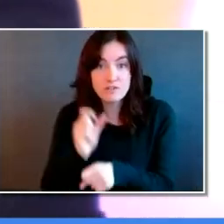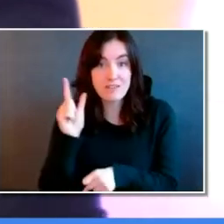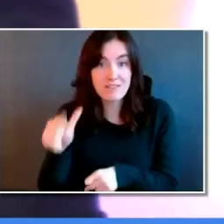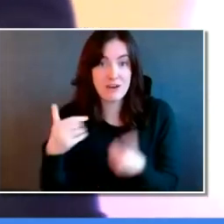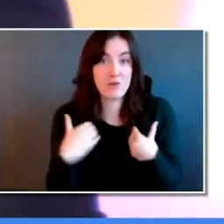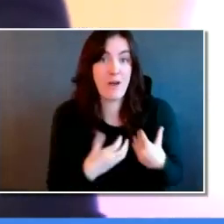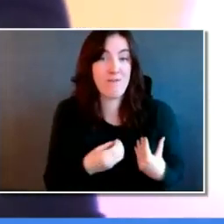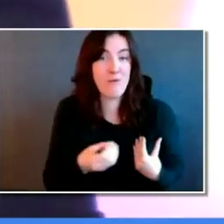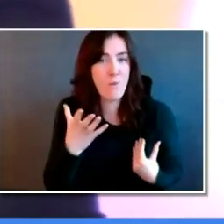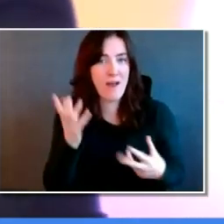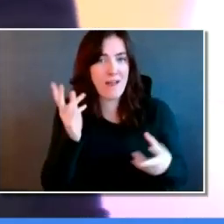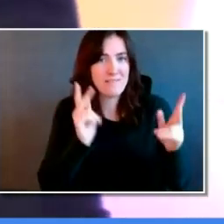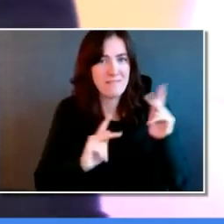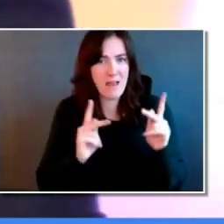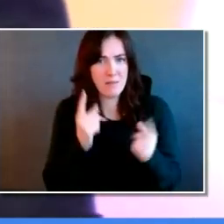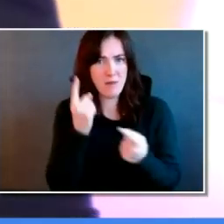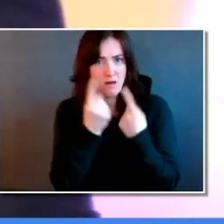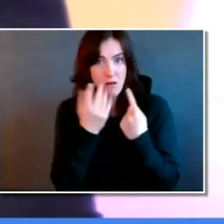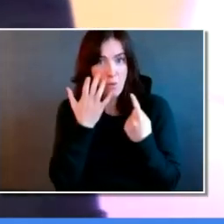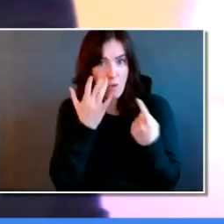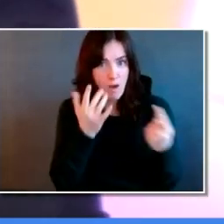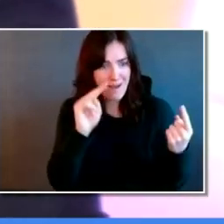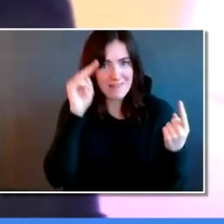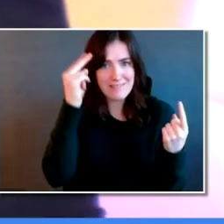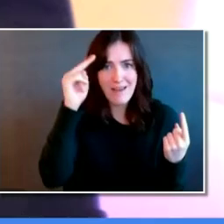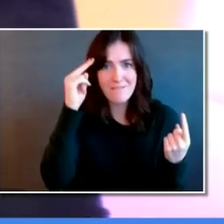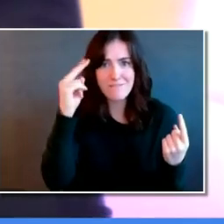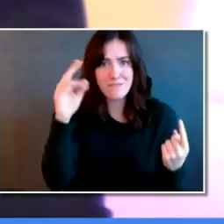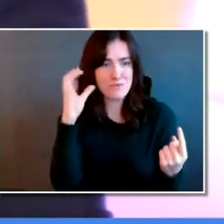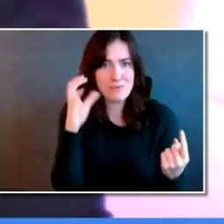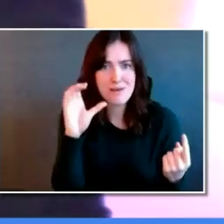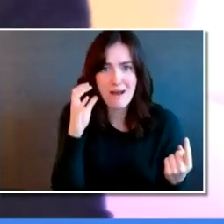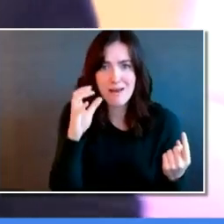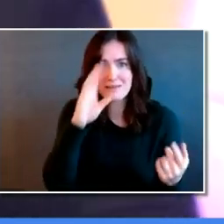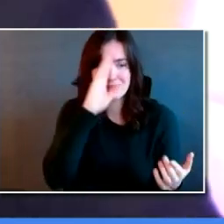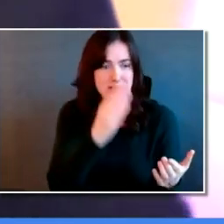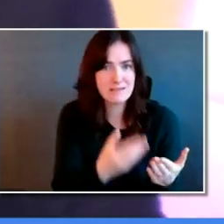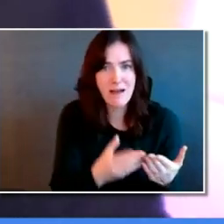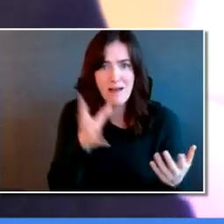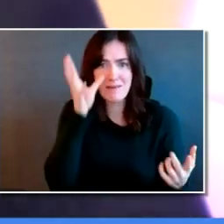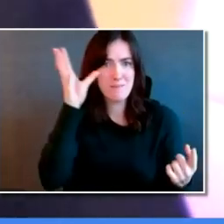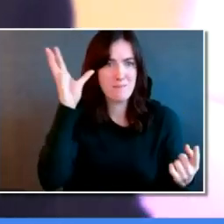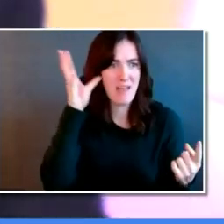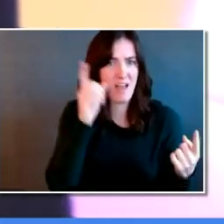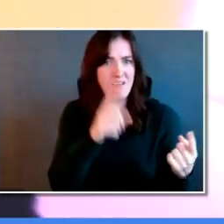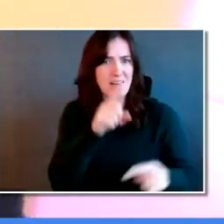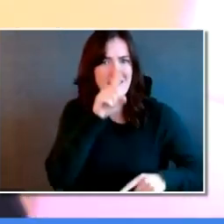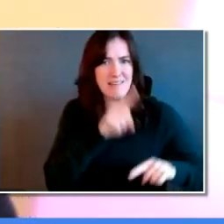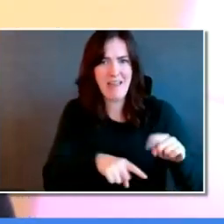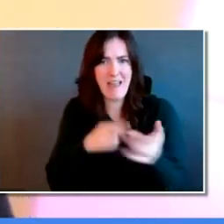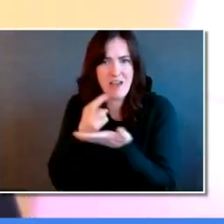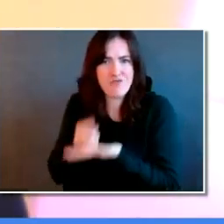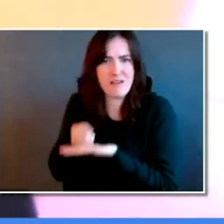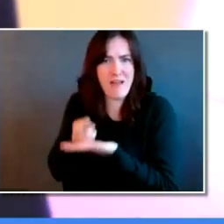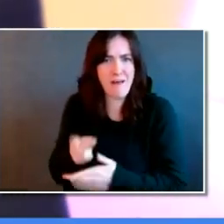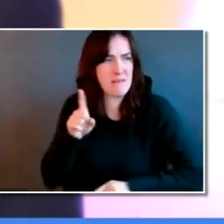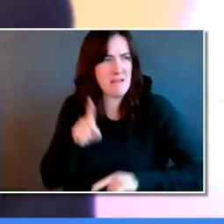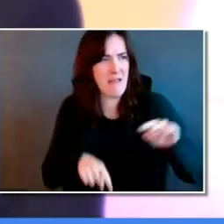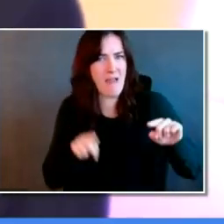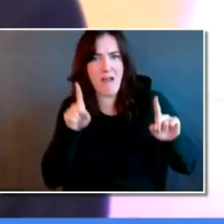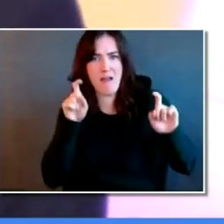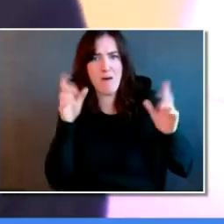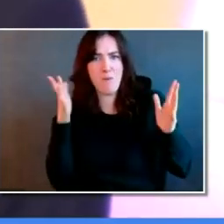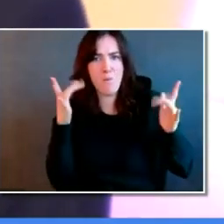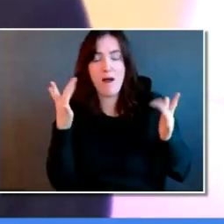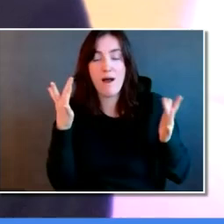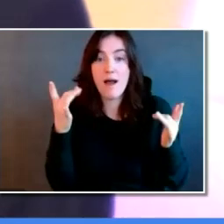wondering why their little nephew, why their cousin, why their son, why their parents can't get rehab. I'll tell you why. Because we didn't put the